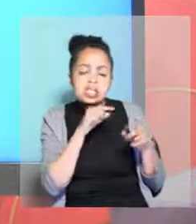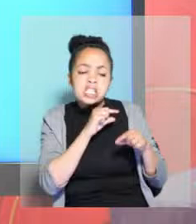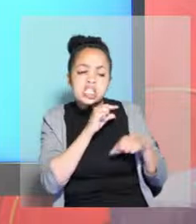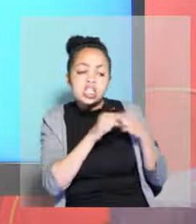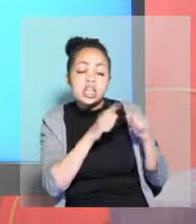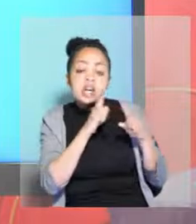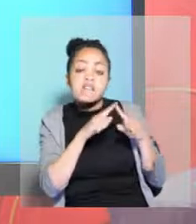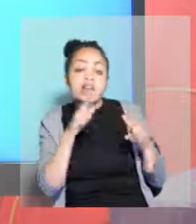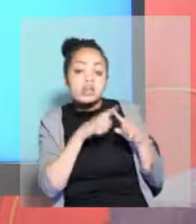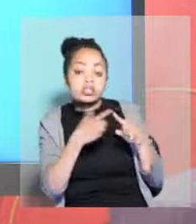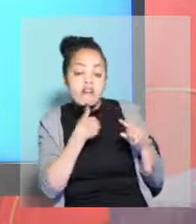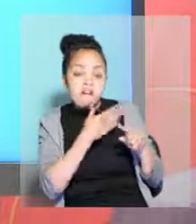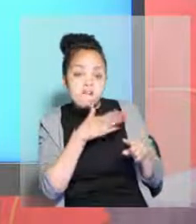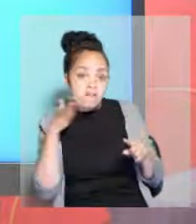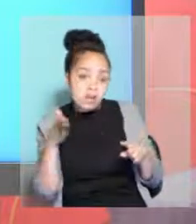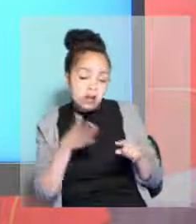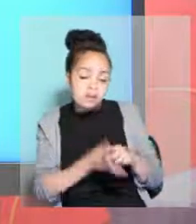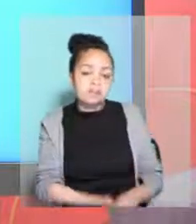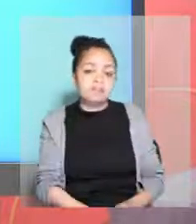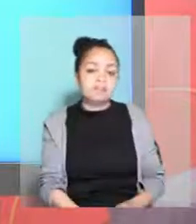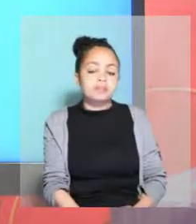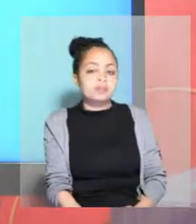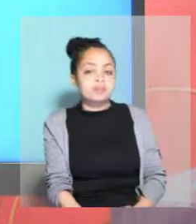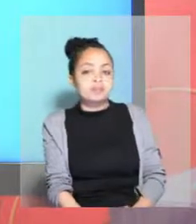genetic variation here.